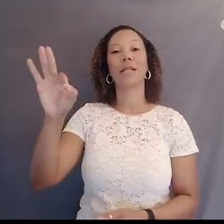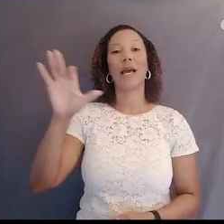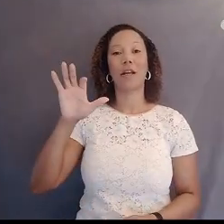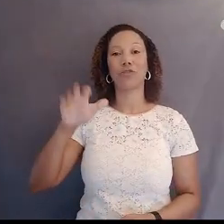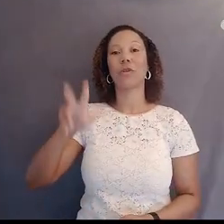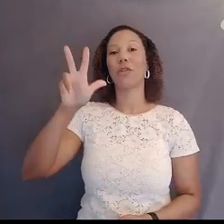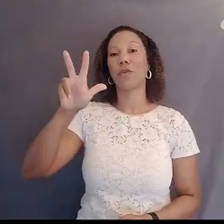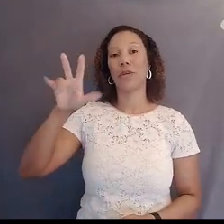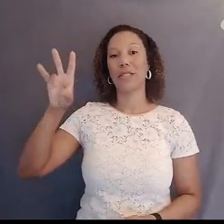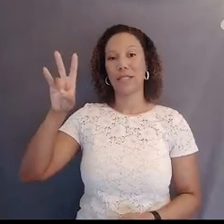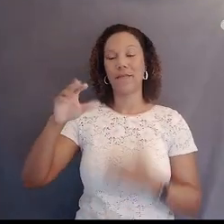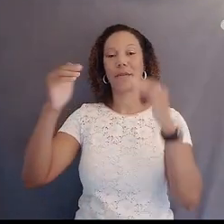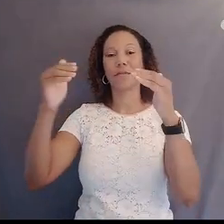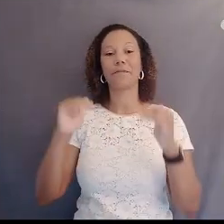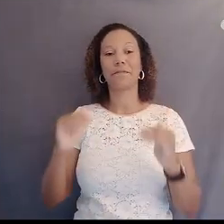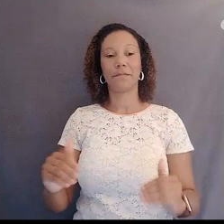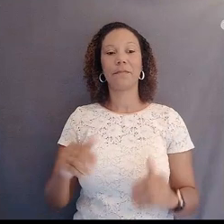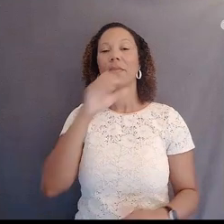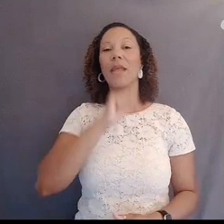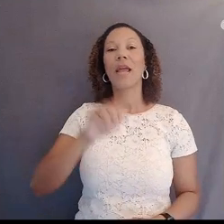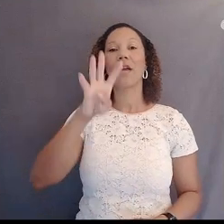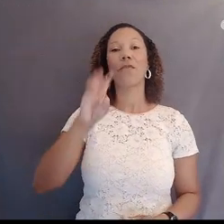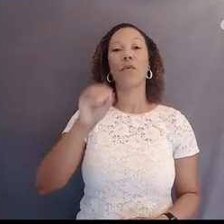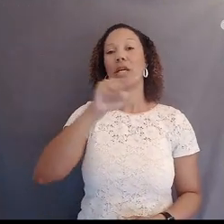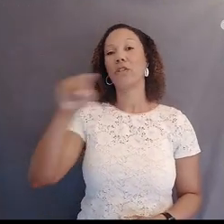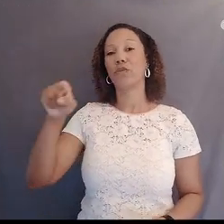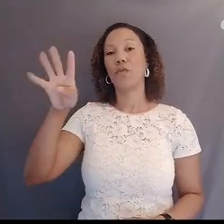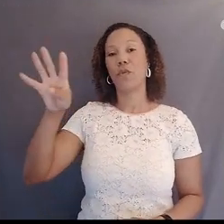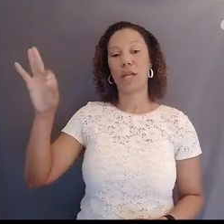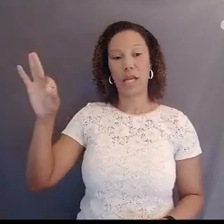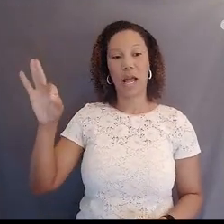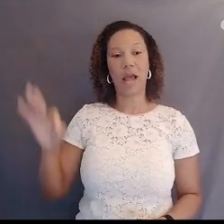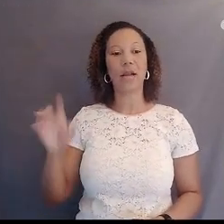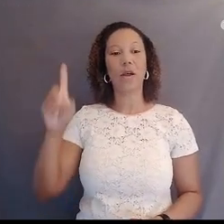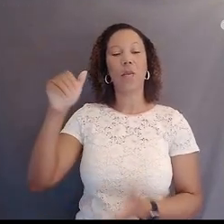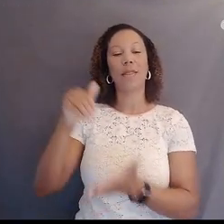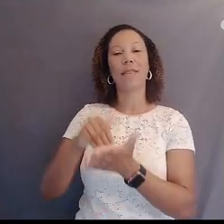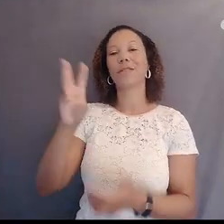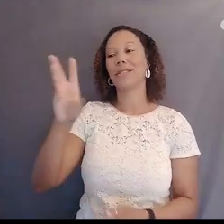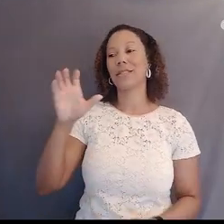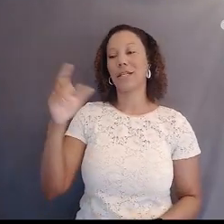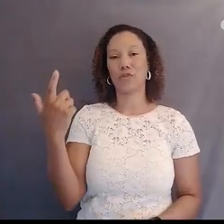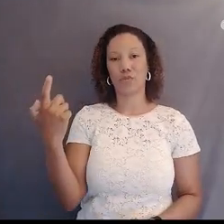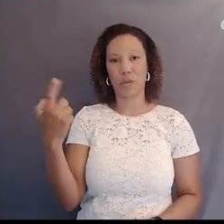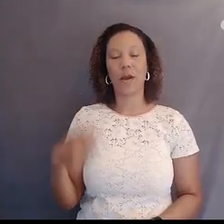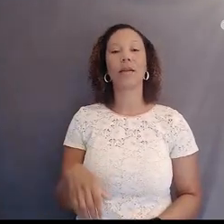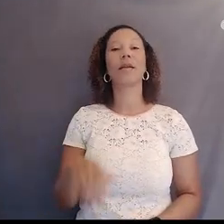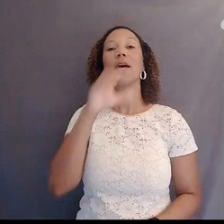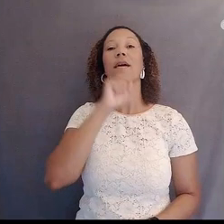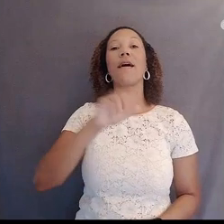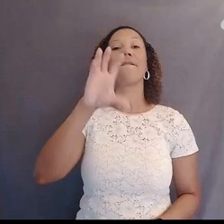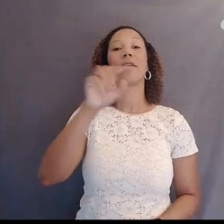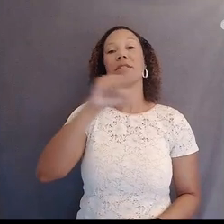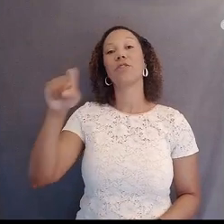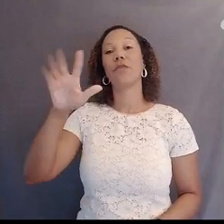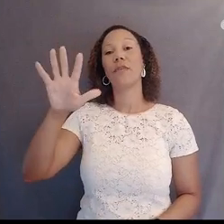1,937. And in the age group 40 to 49, there are 1,621. And in the age group 50 to 59,